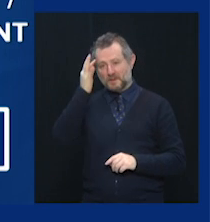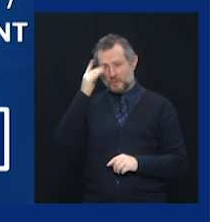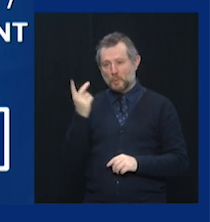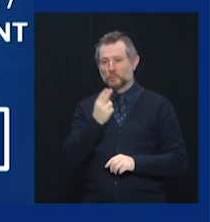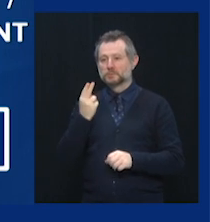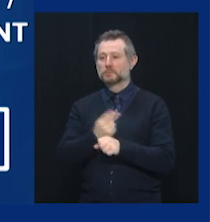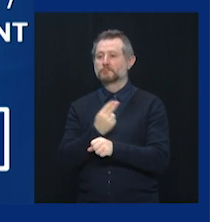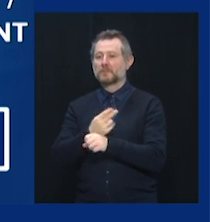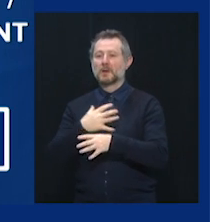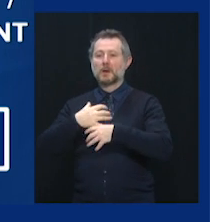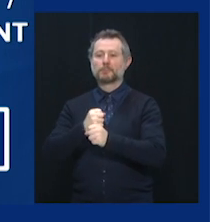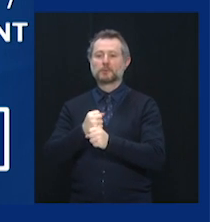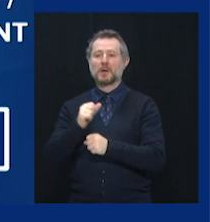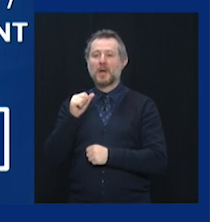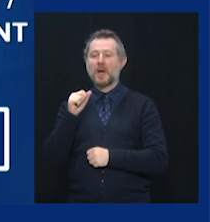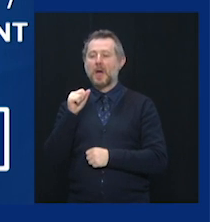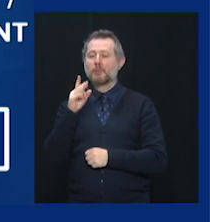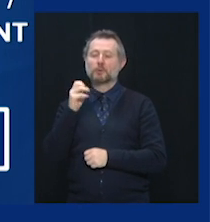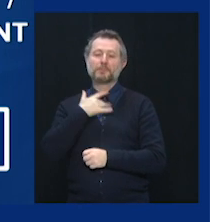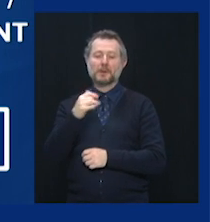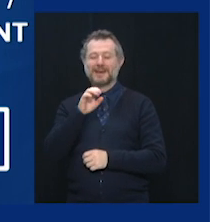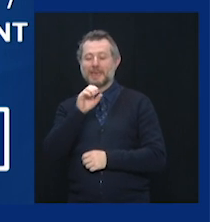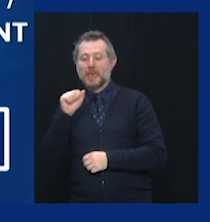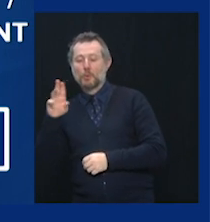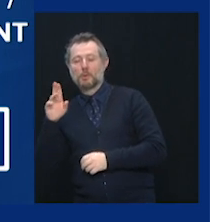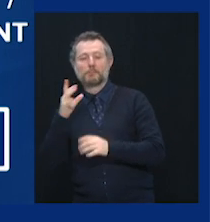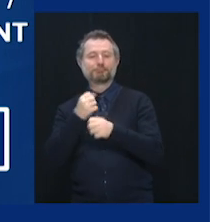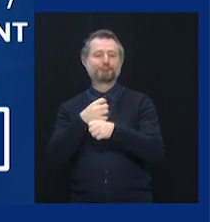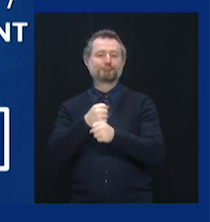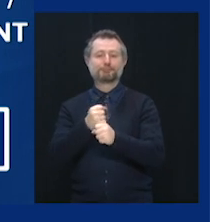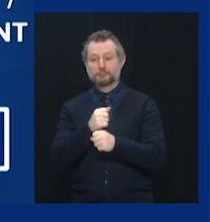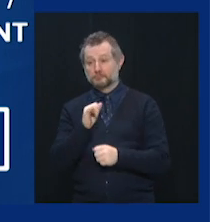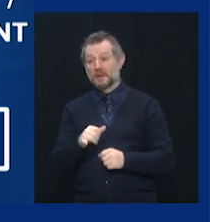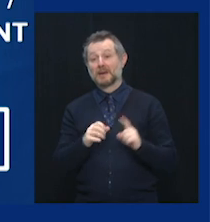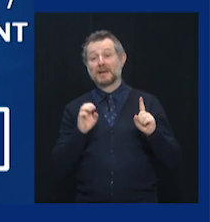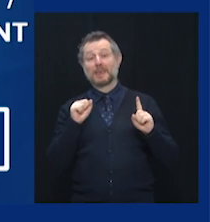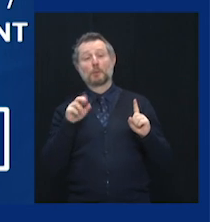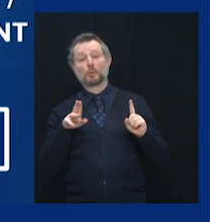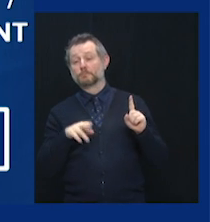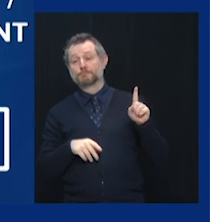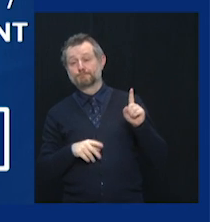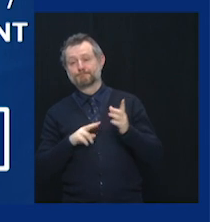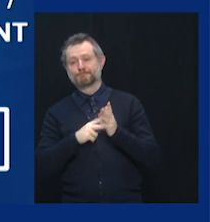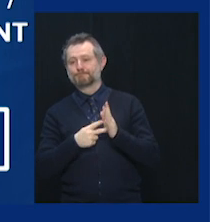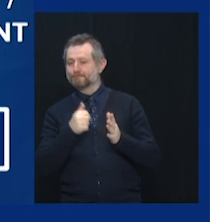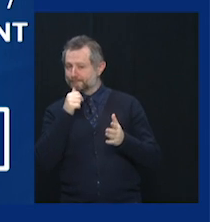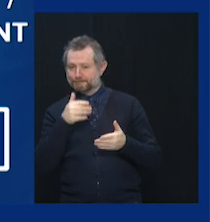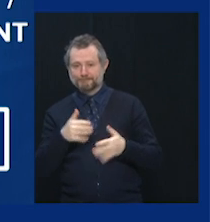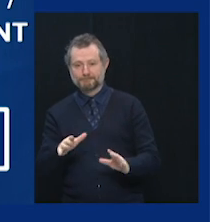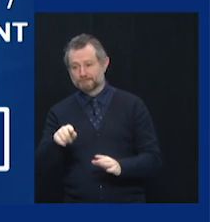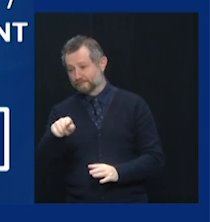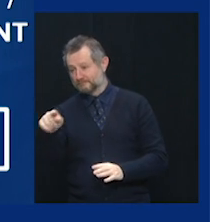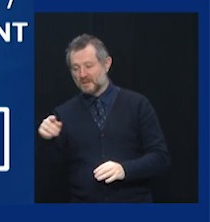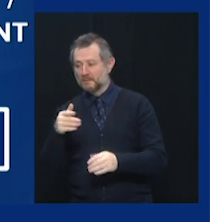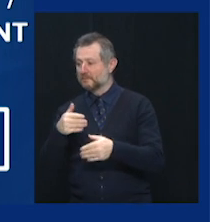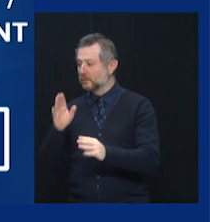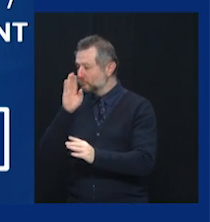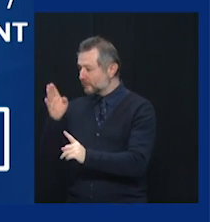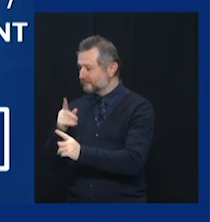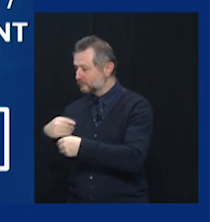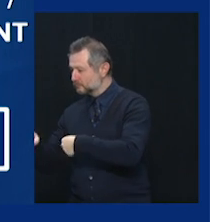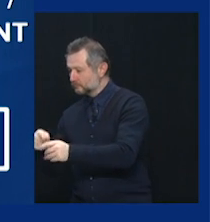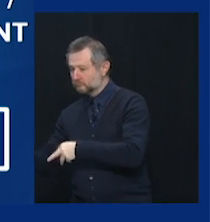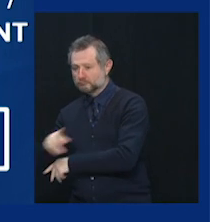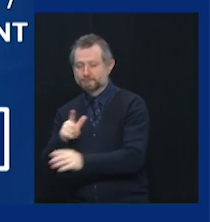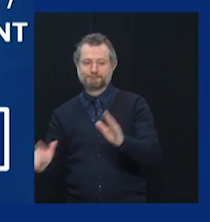government. Emergency authorization use does not allow them to sell it so they cannot sell directly to the